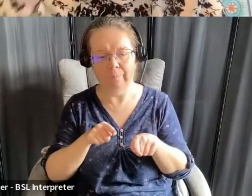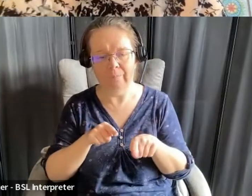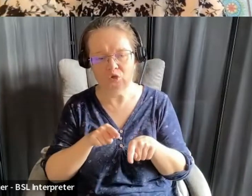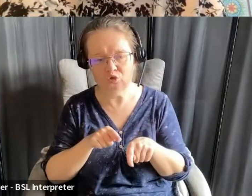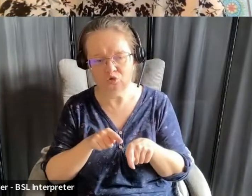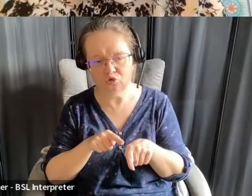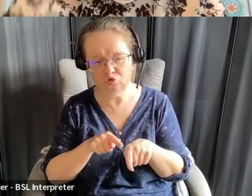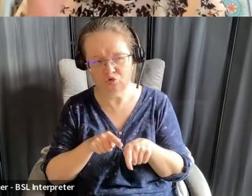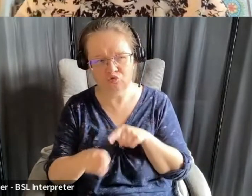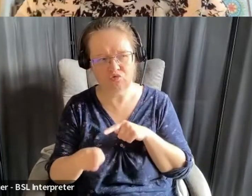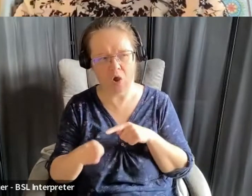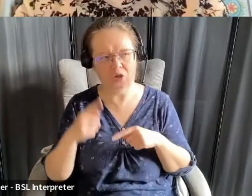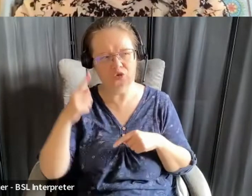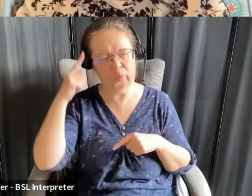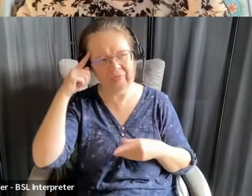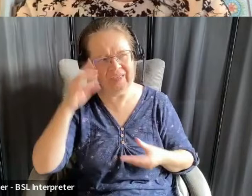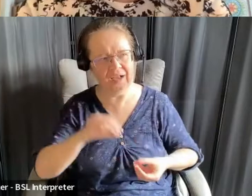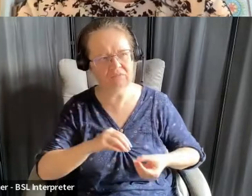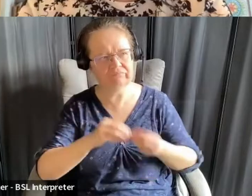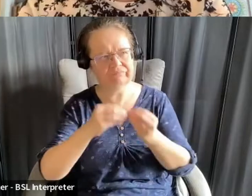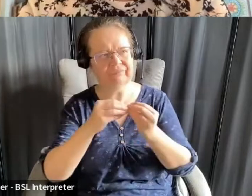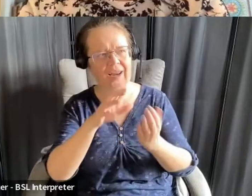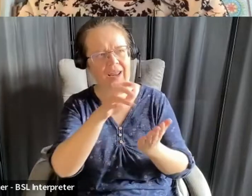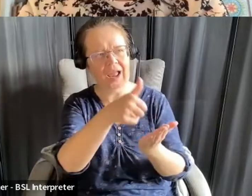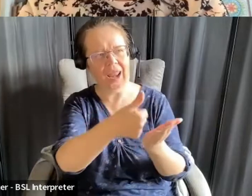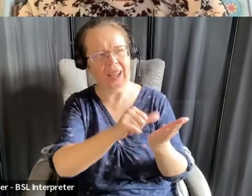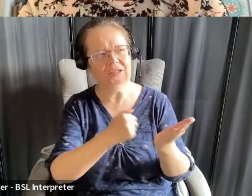list of what my values were, they would be